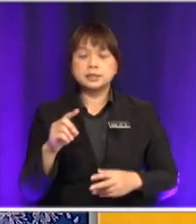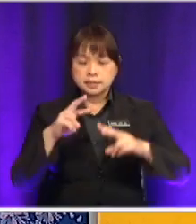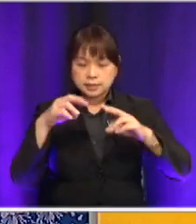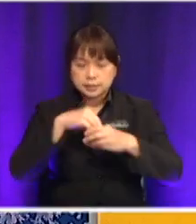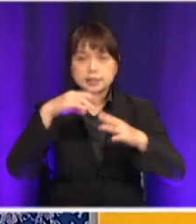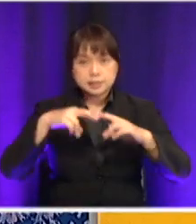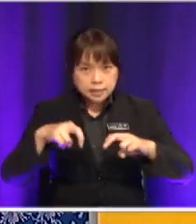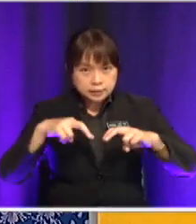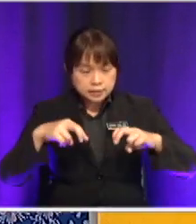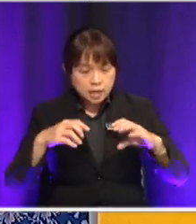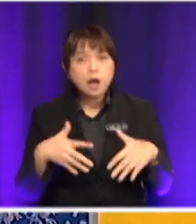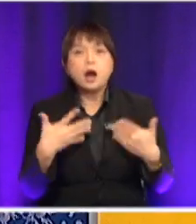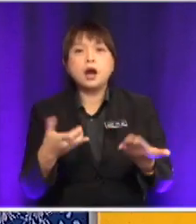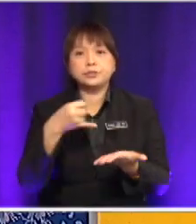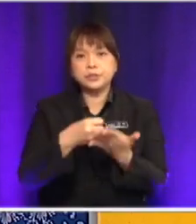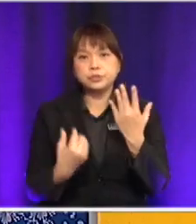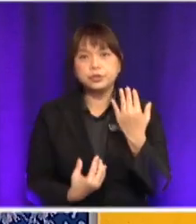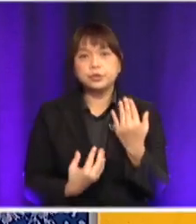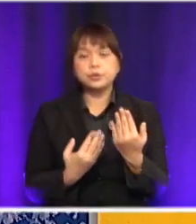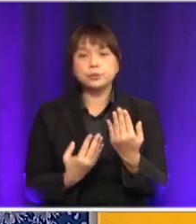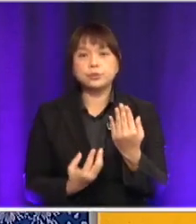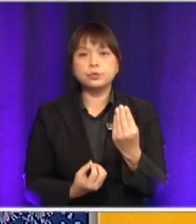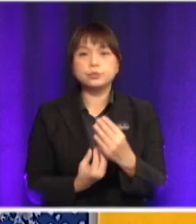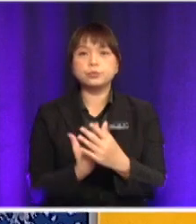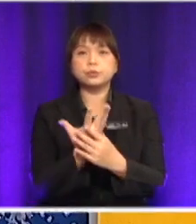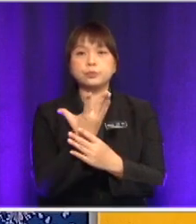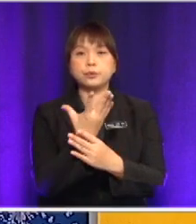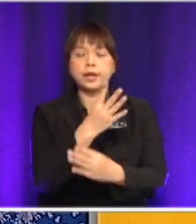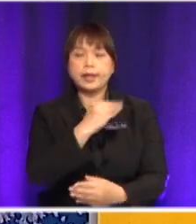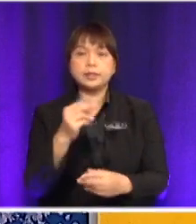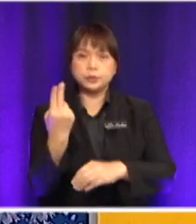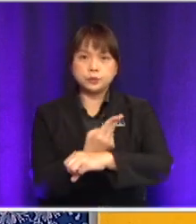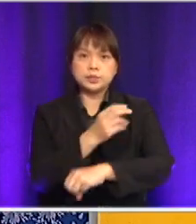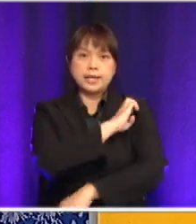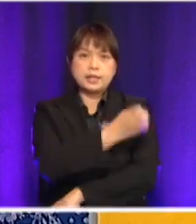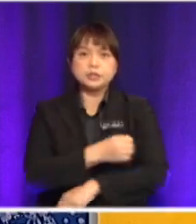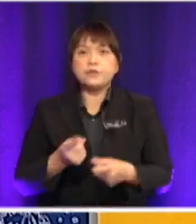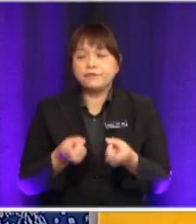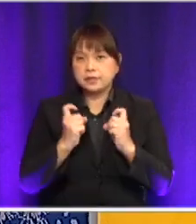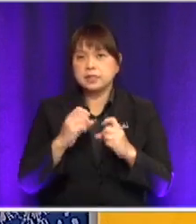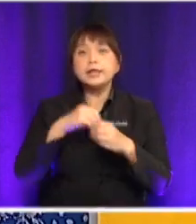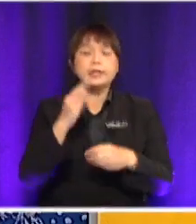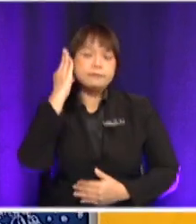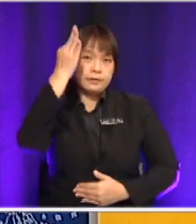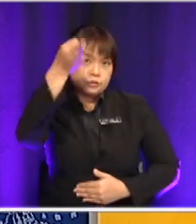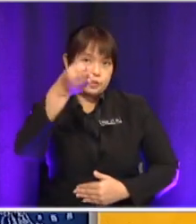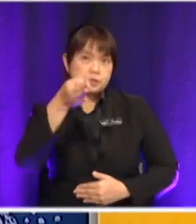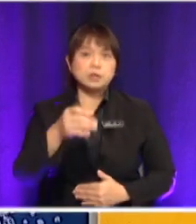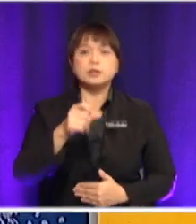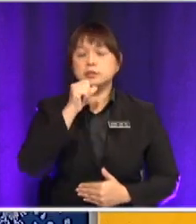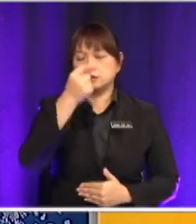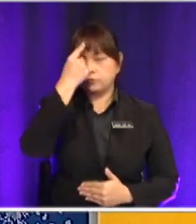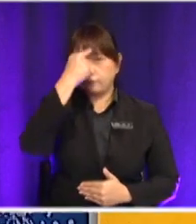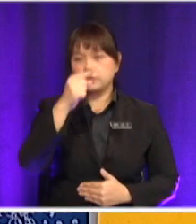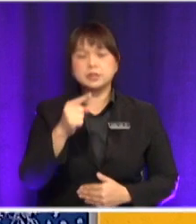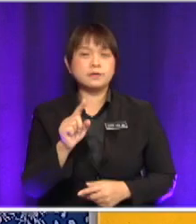have a more efficient, less using energy cars in the future. Oh, that's great. Yeah. So it's not just for fun. They don't just